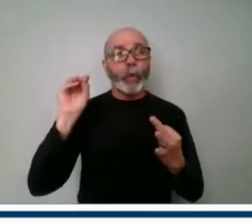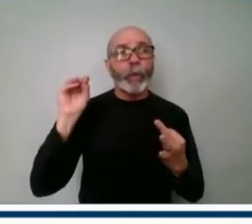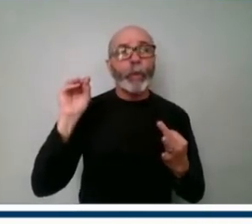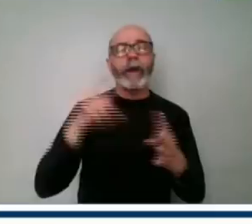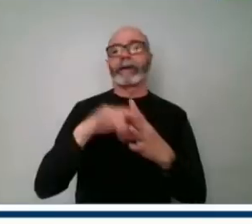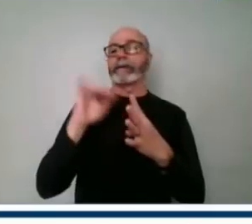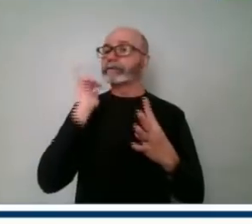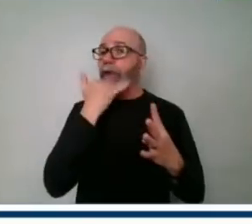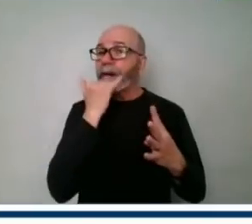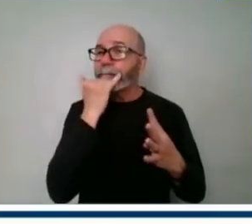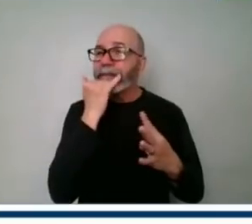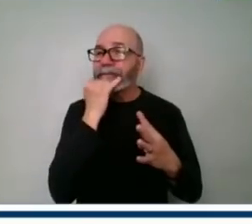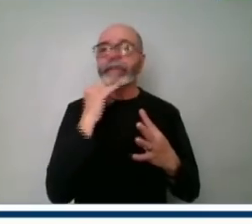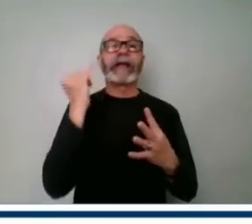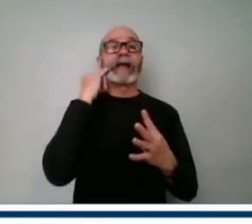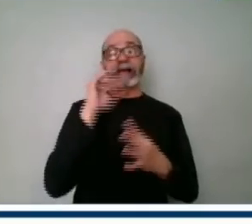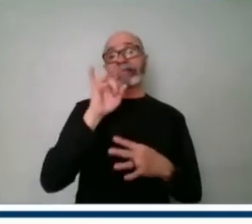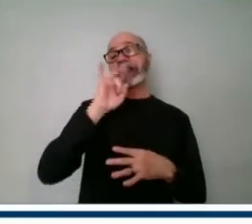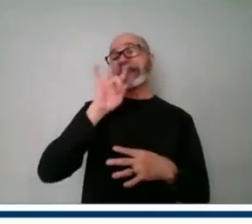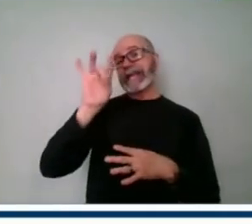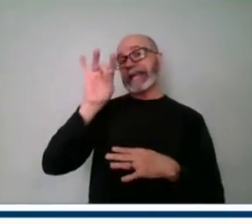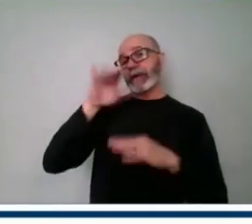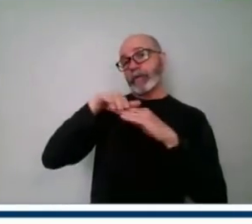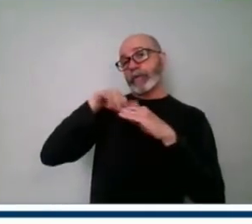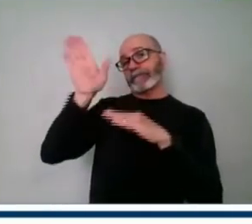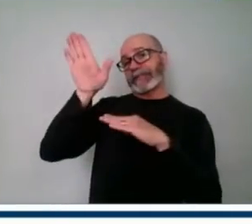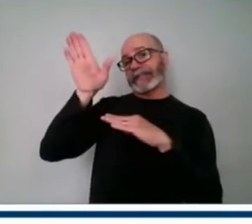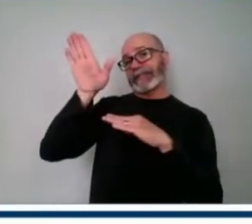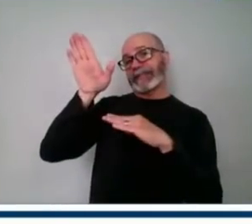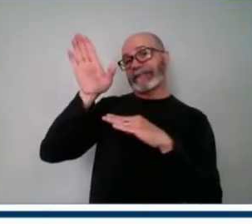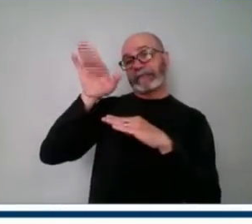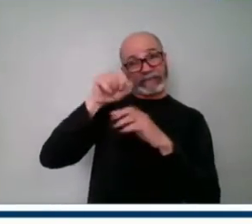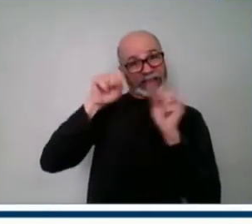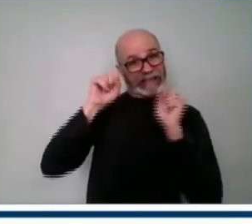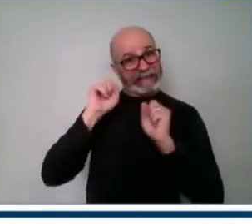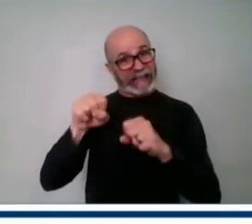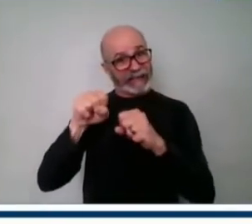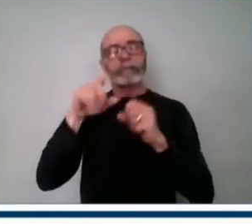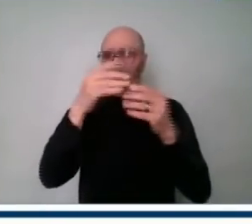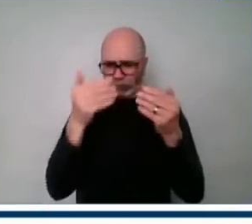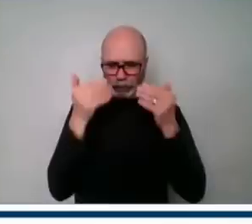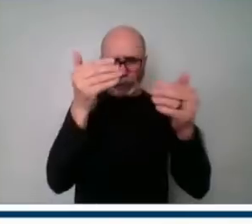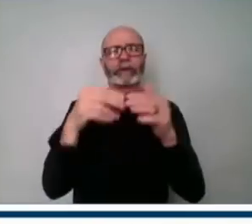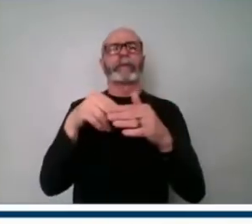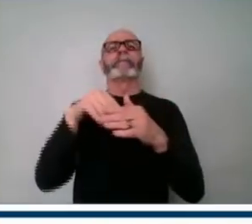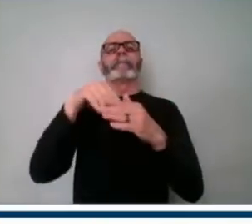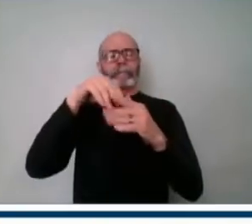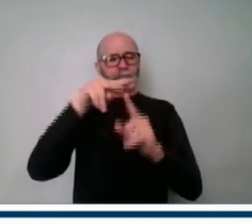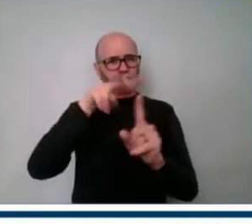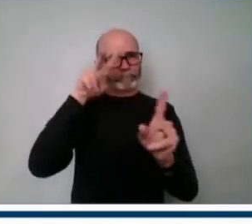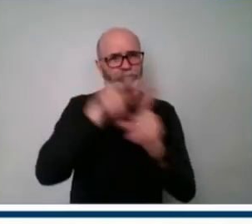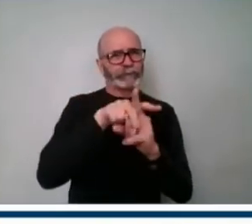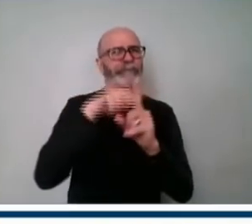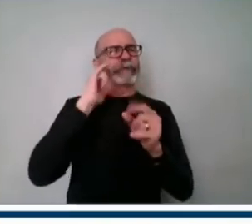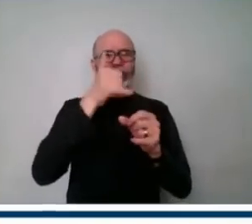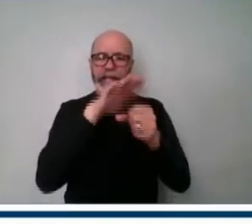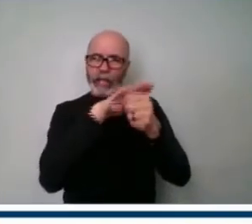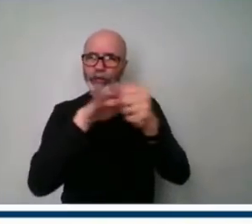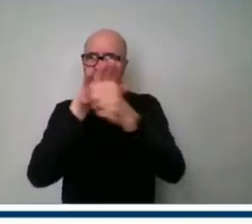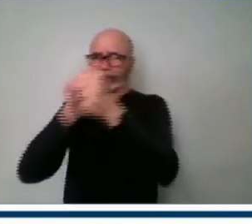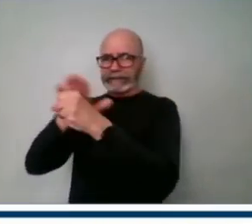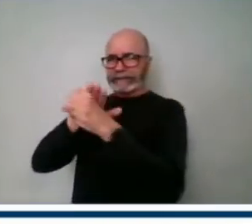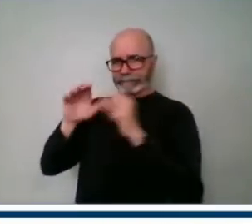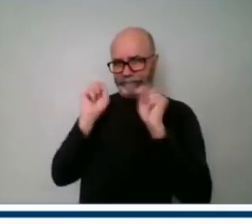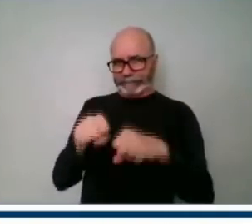you can, please get out and book an appointment for those locations right now. On Monday, we are opening more